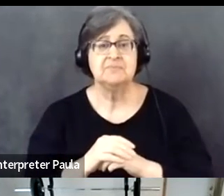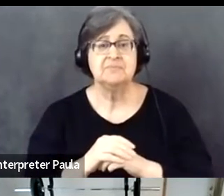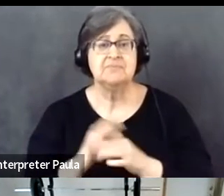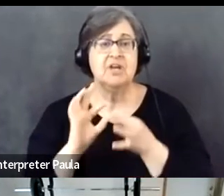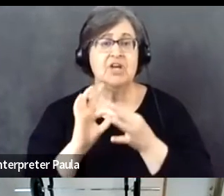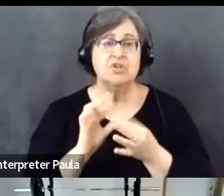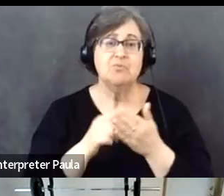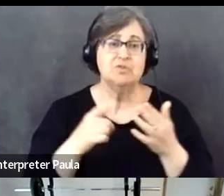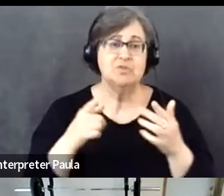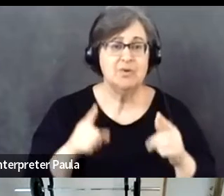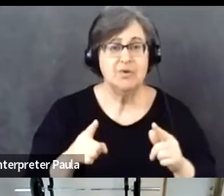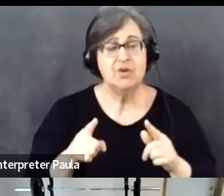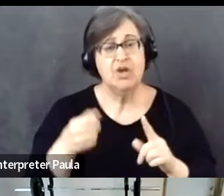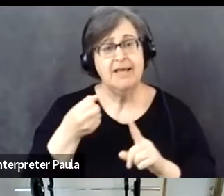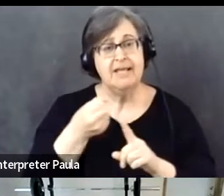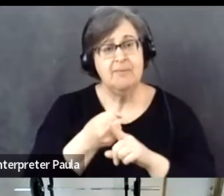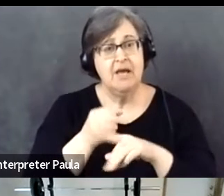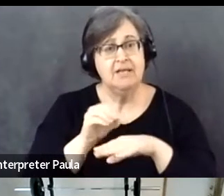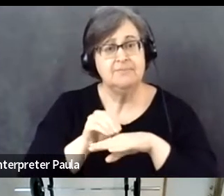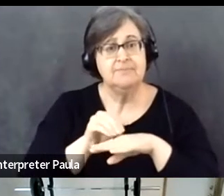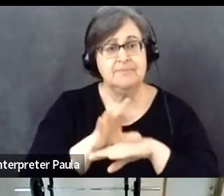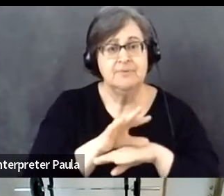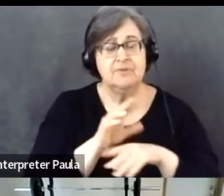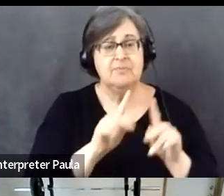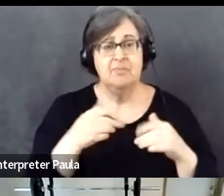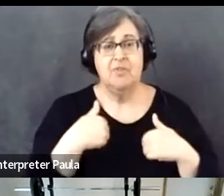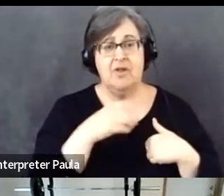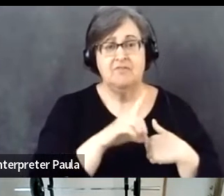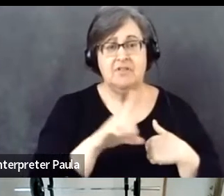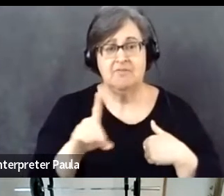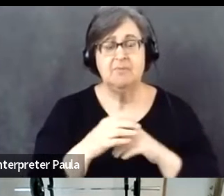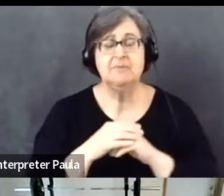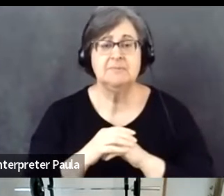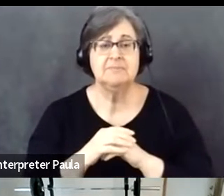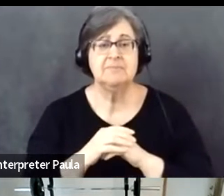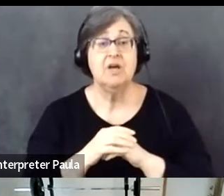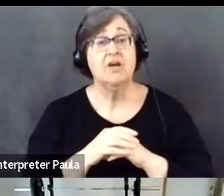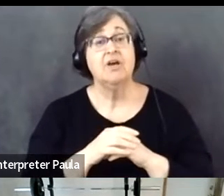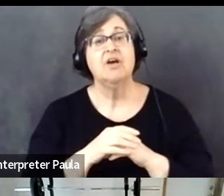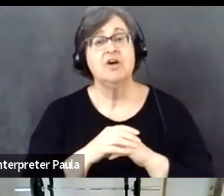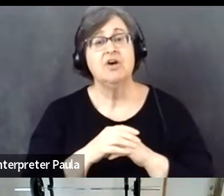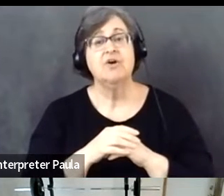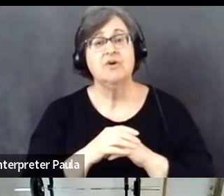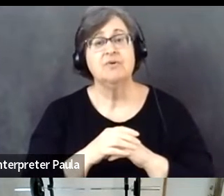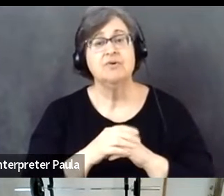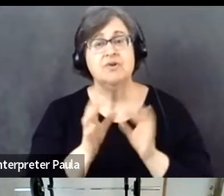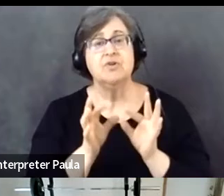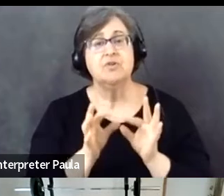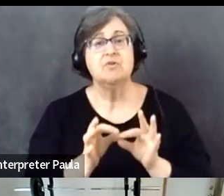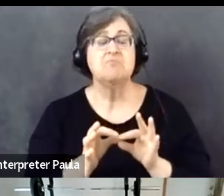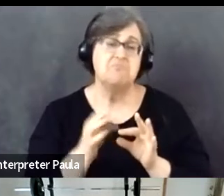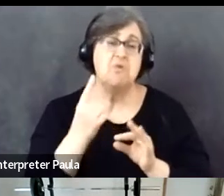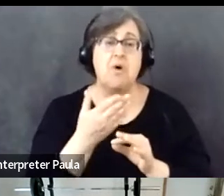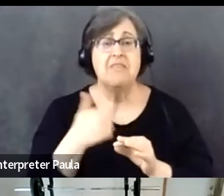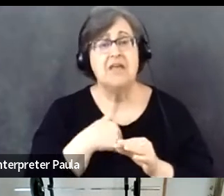what's happening with the impact on people with developmental disabilities. And the main thing one thing I kind of like